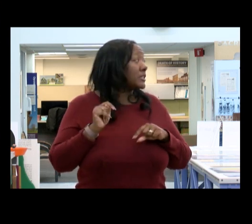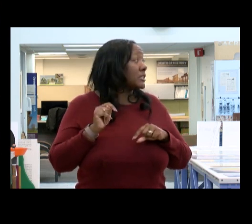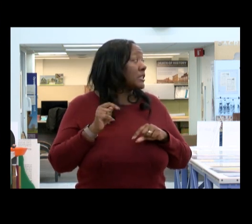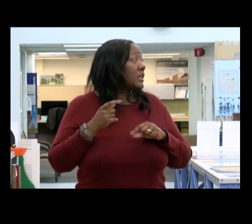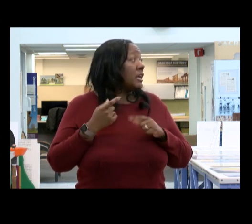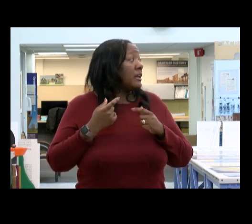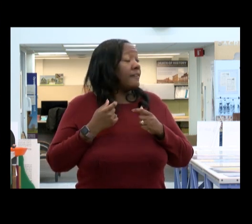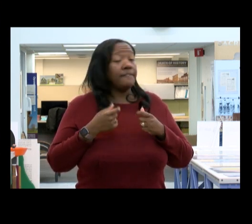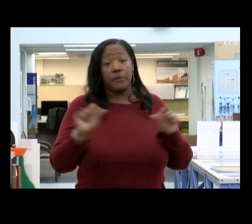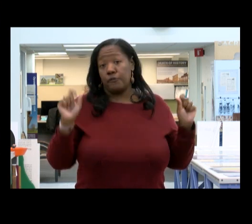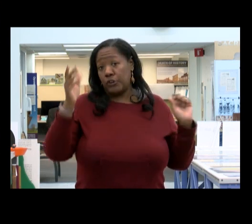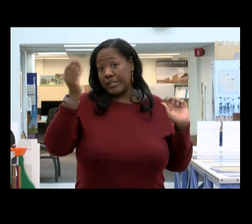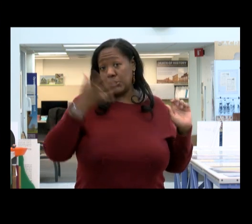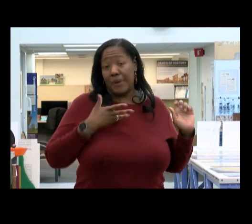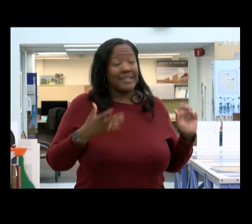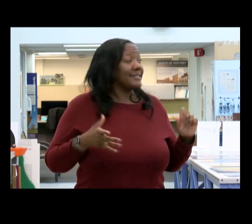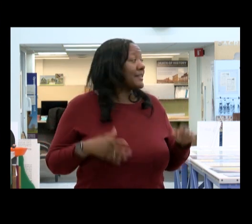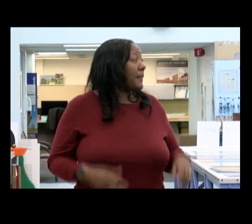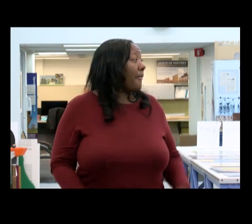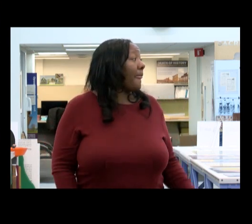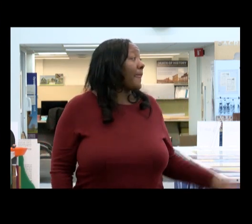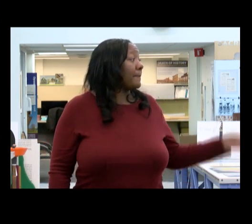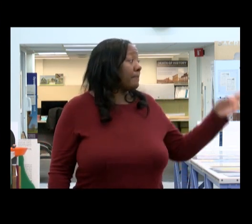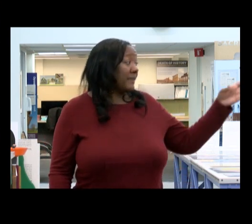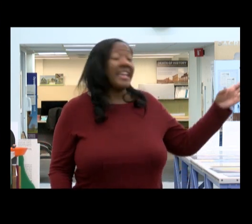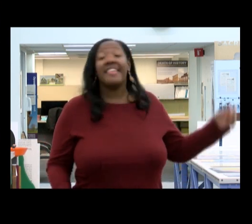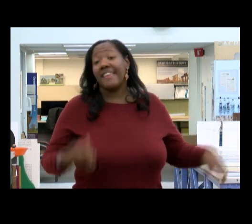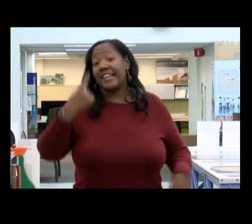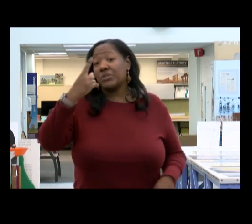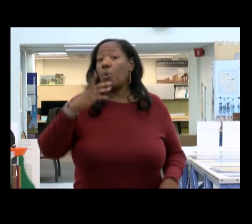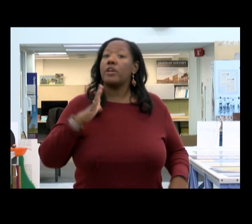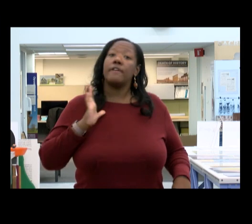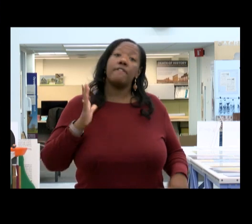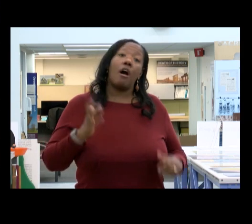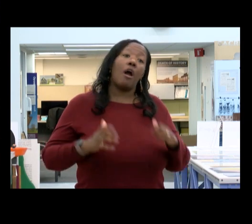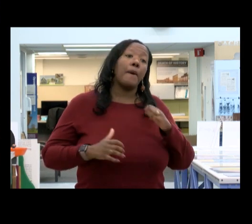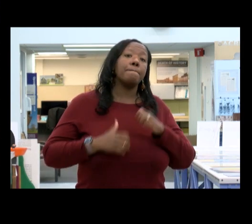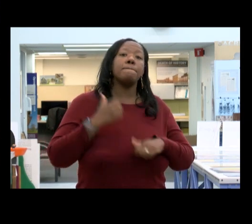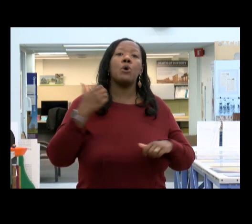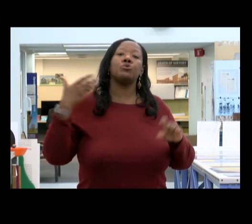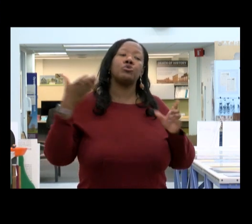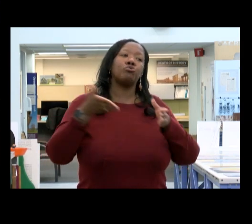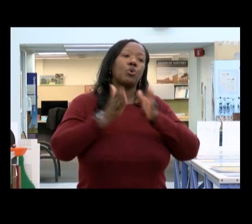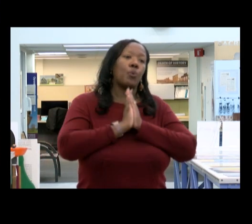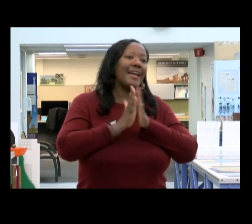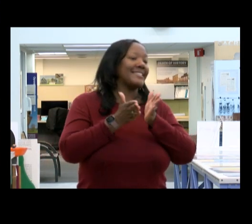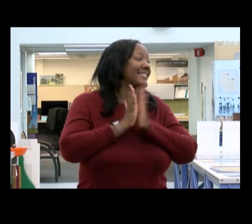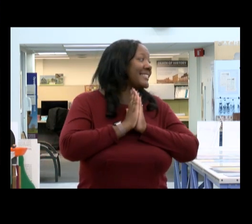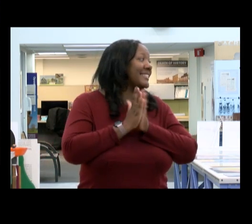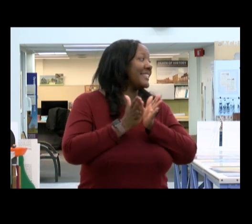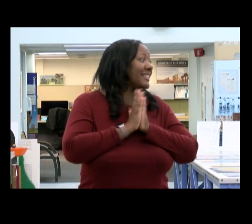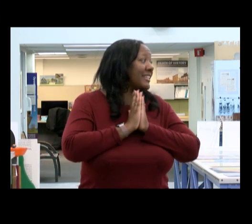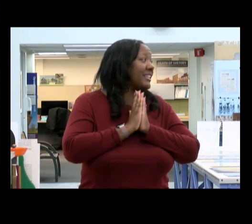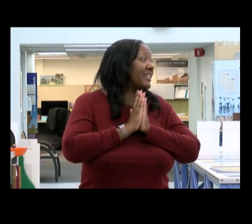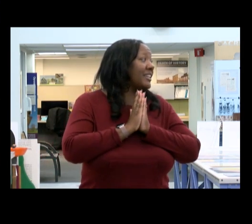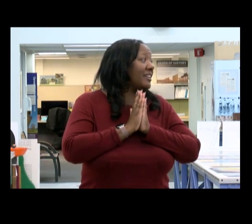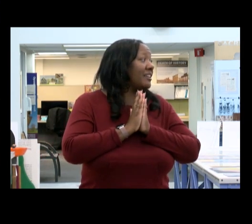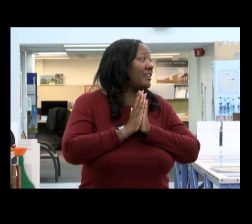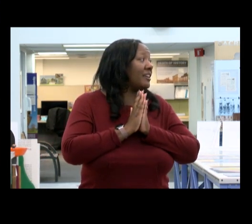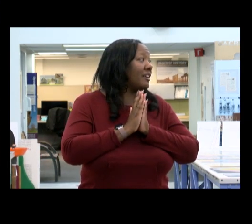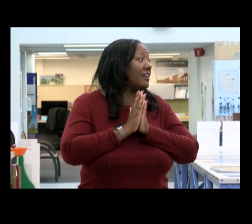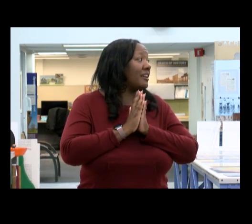free to ask. I would say it's one of the most requested things I see on listservs is wall murals, because it's something a lot of